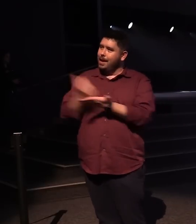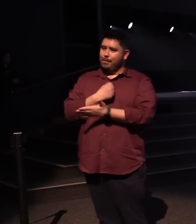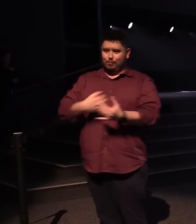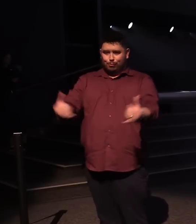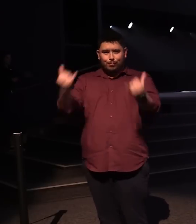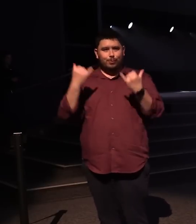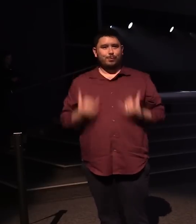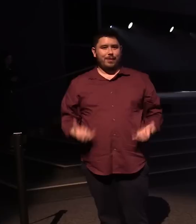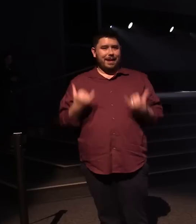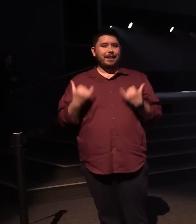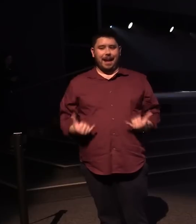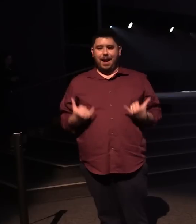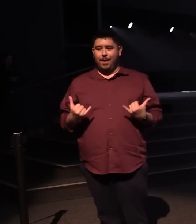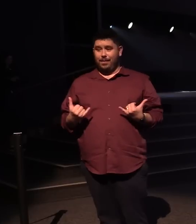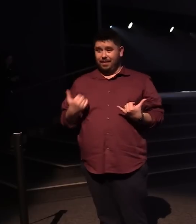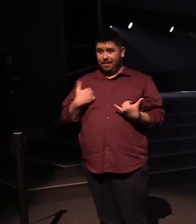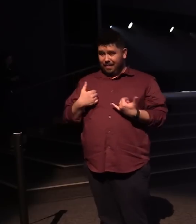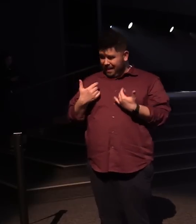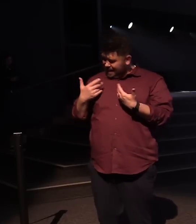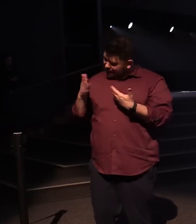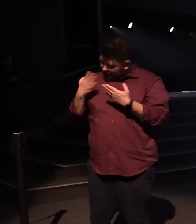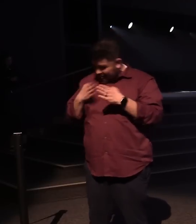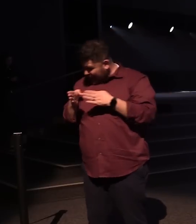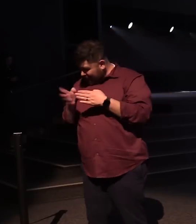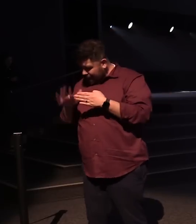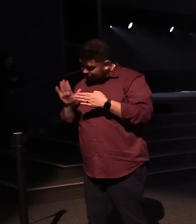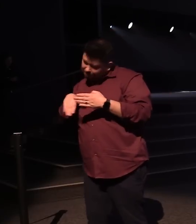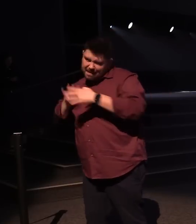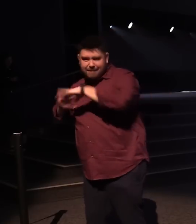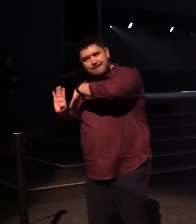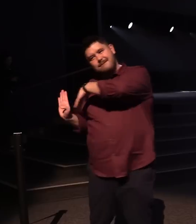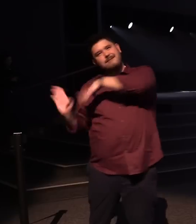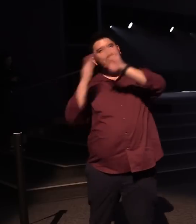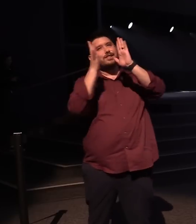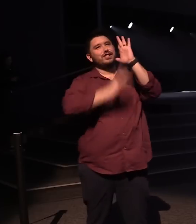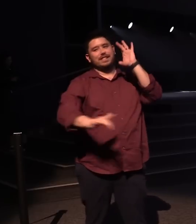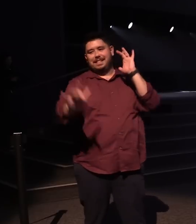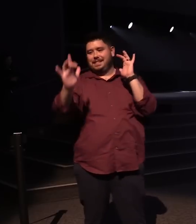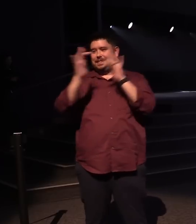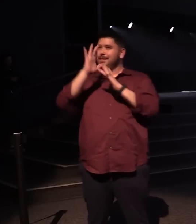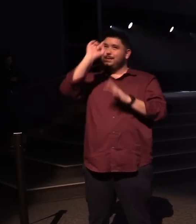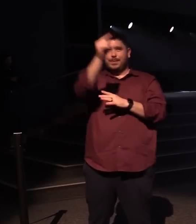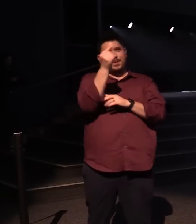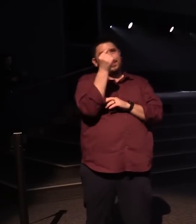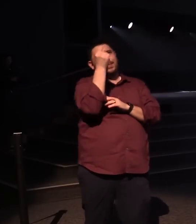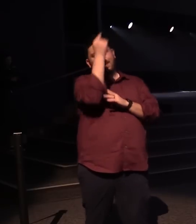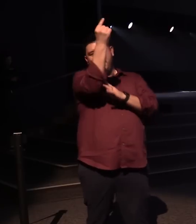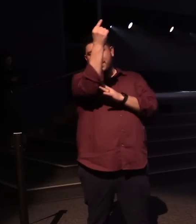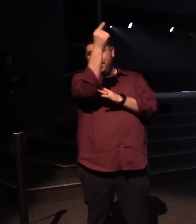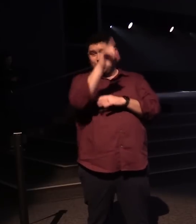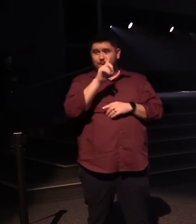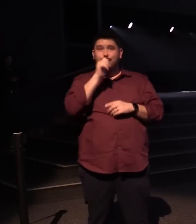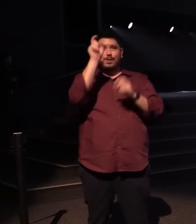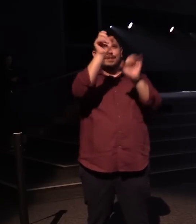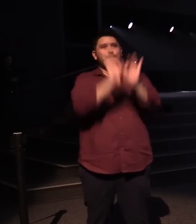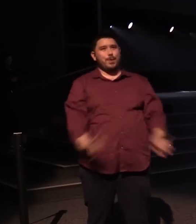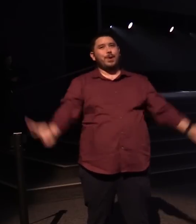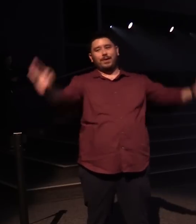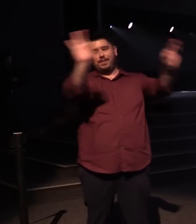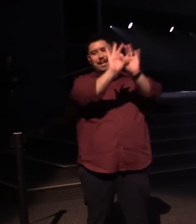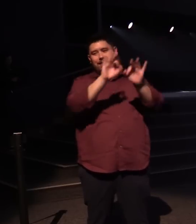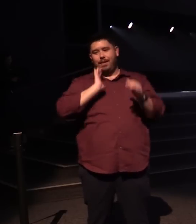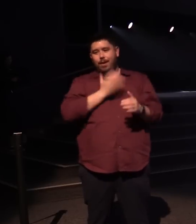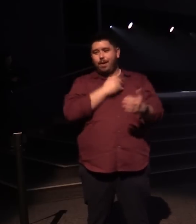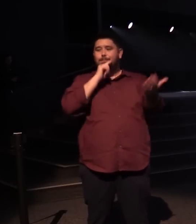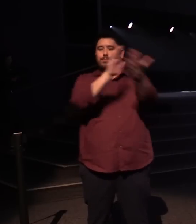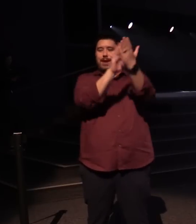to return back our attention on Jesus, on the one who is the only one that is worthy of our praise